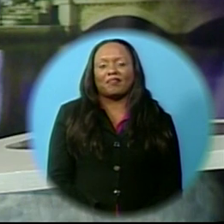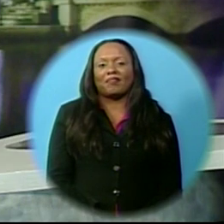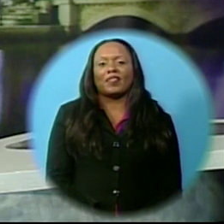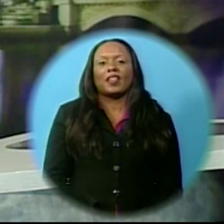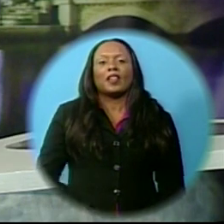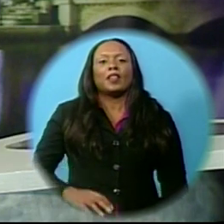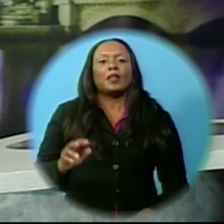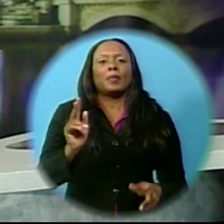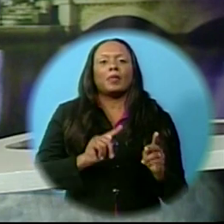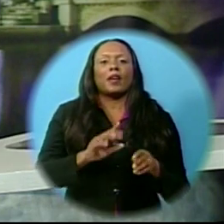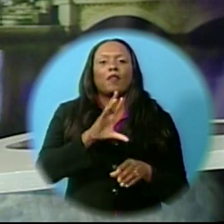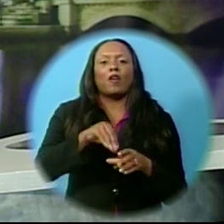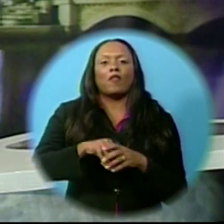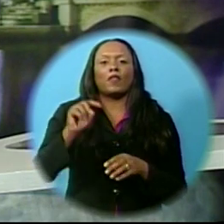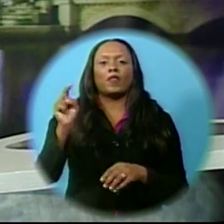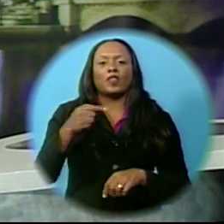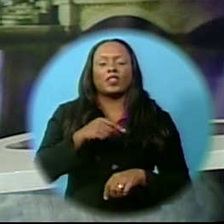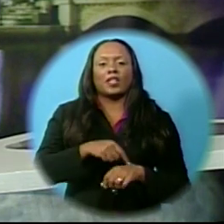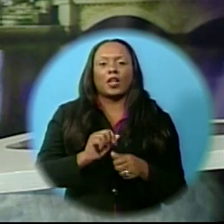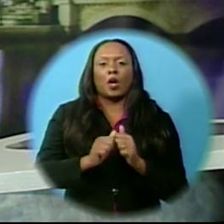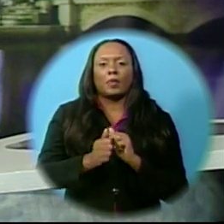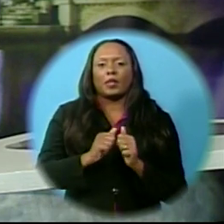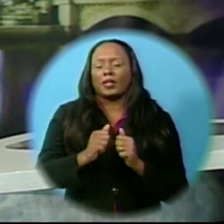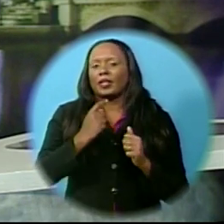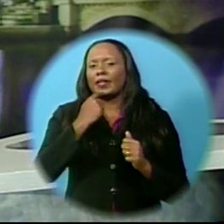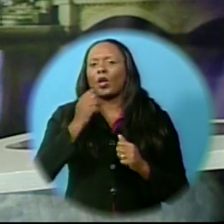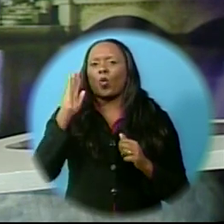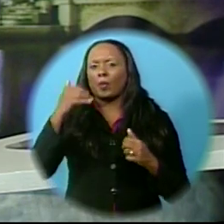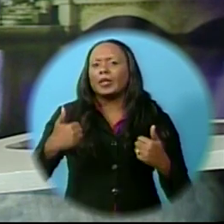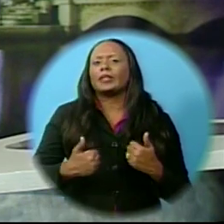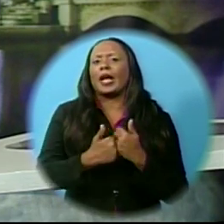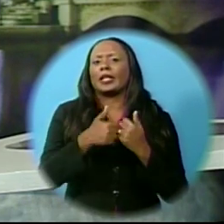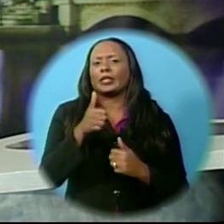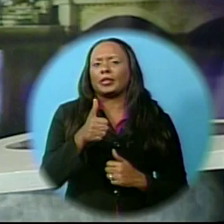Meantime, the first-timers are promising To give the veterans a stiff challenge